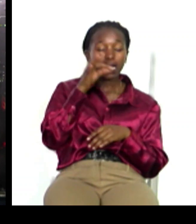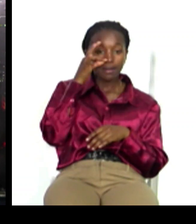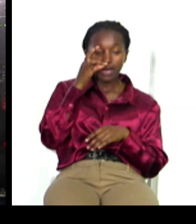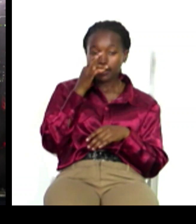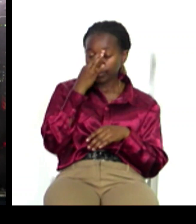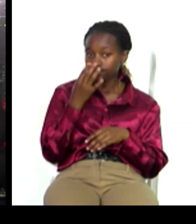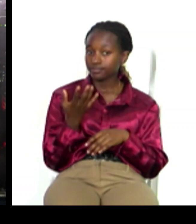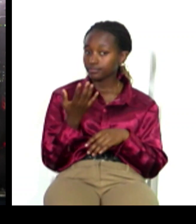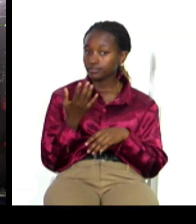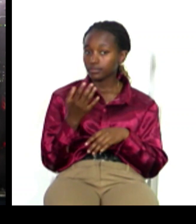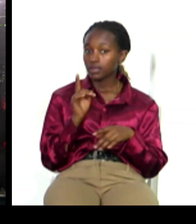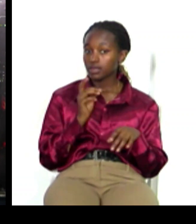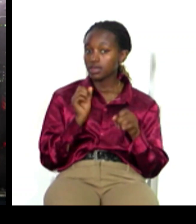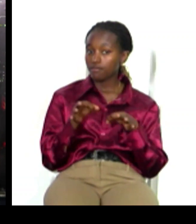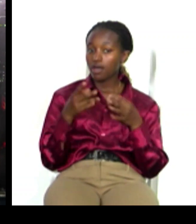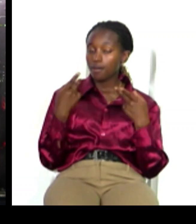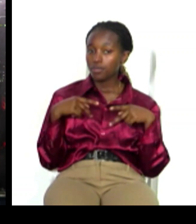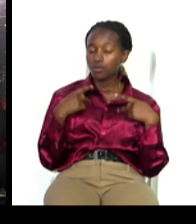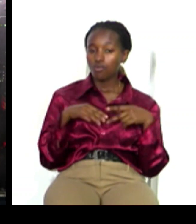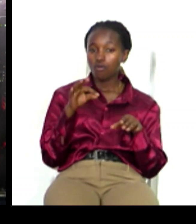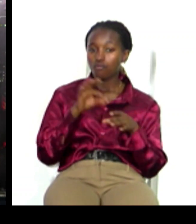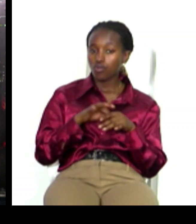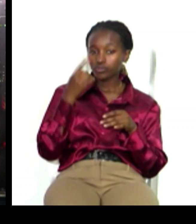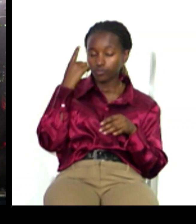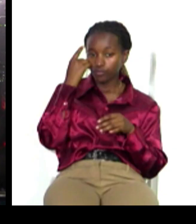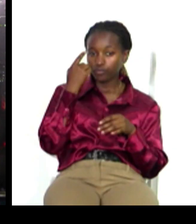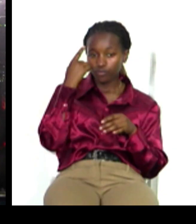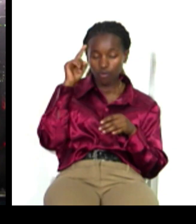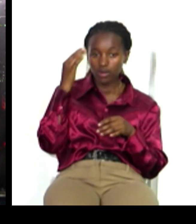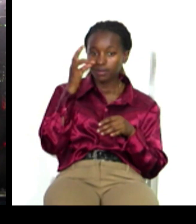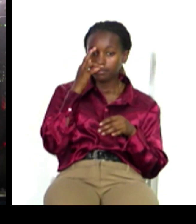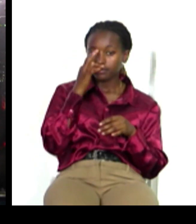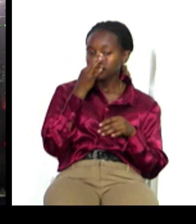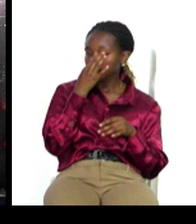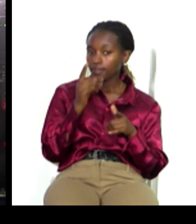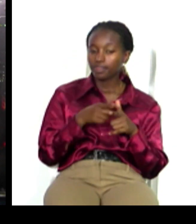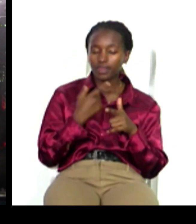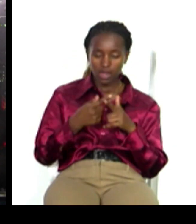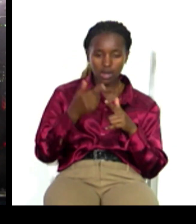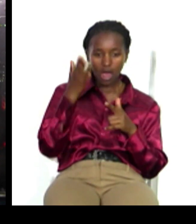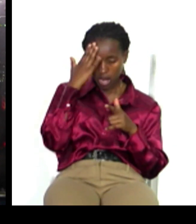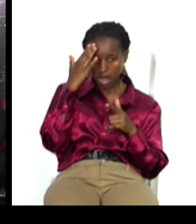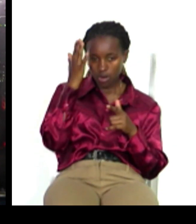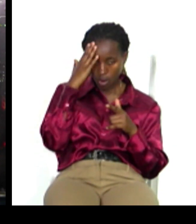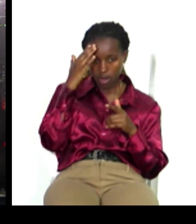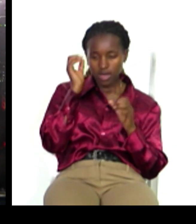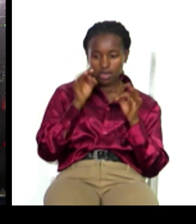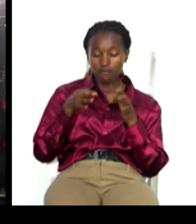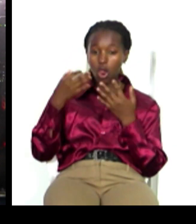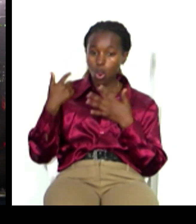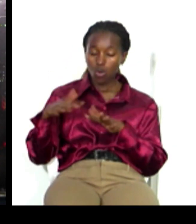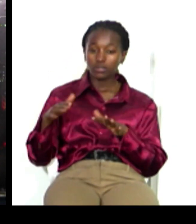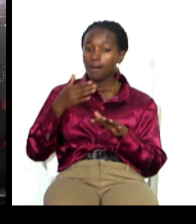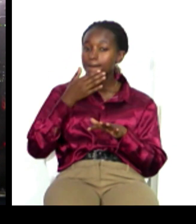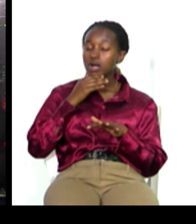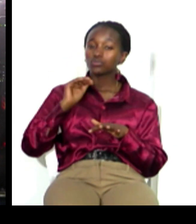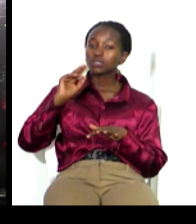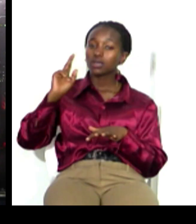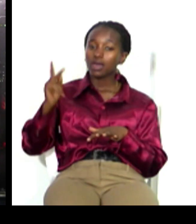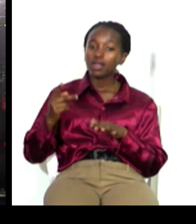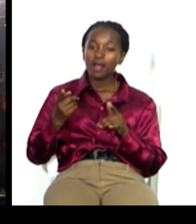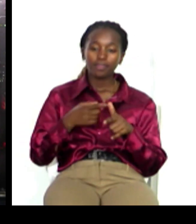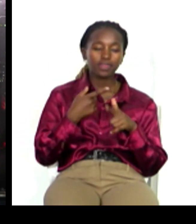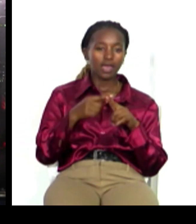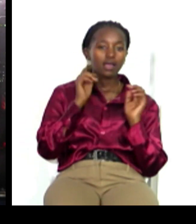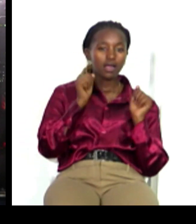people voted for Kibaki. So, the President of the Republic of Kenya knows very well that kama nimepoteza Mount Kenya, I can combine the